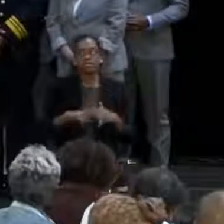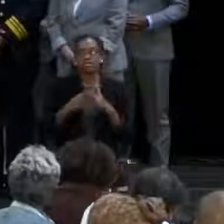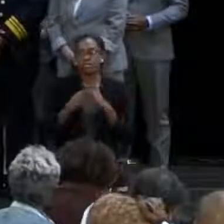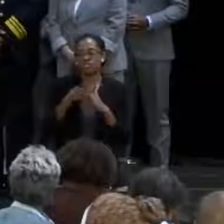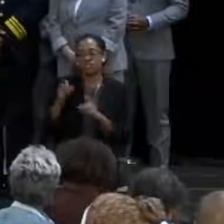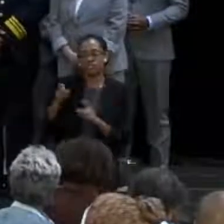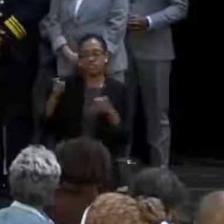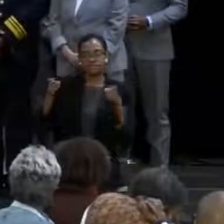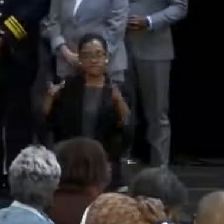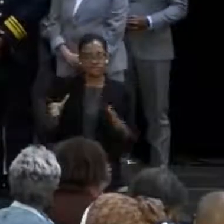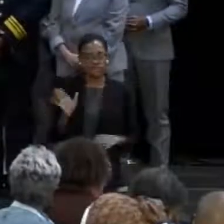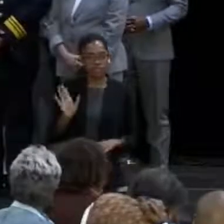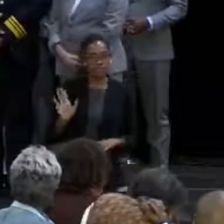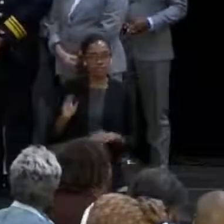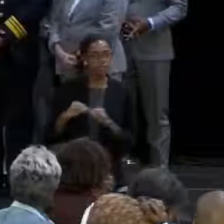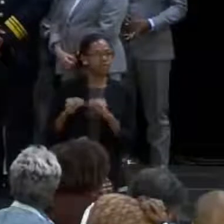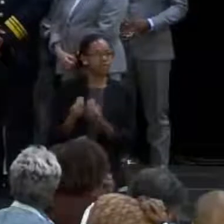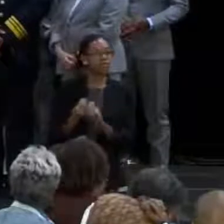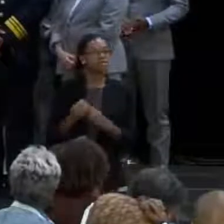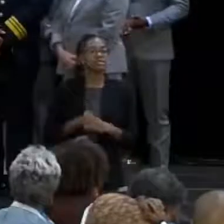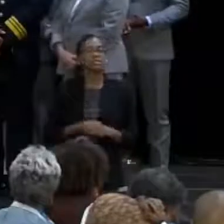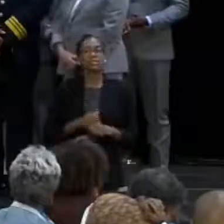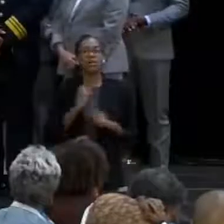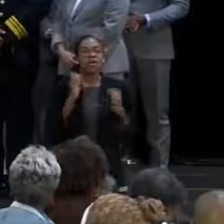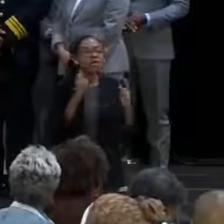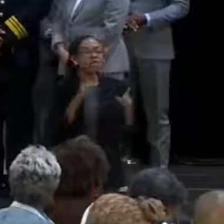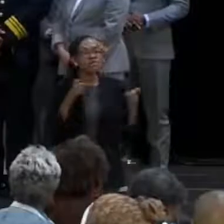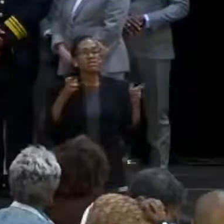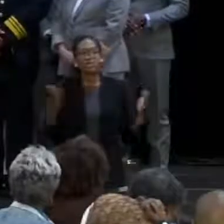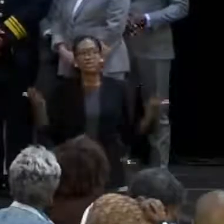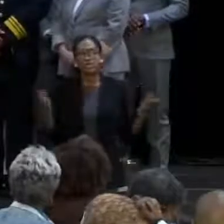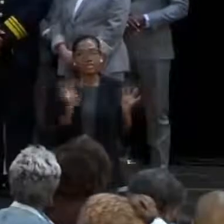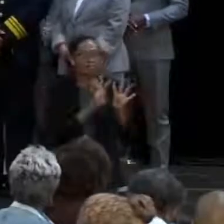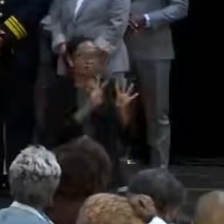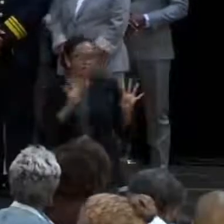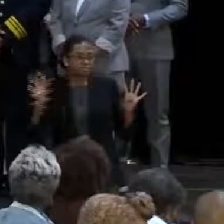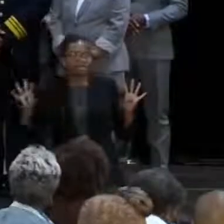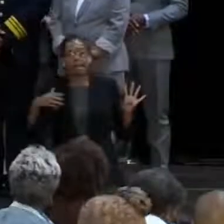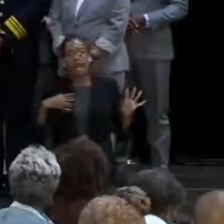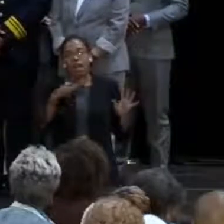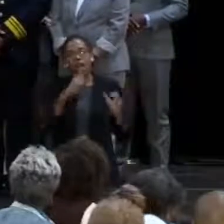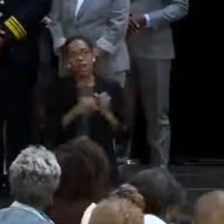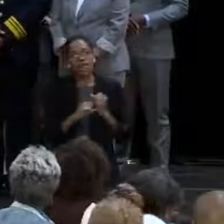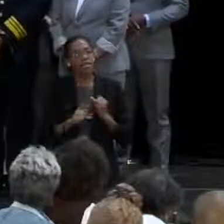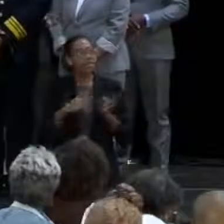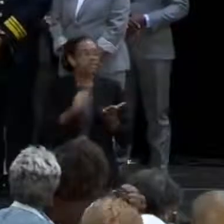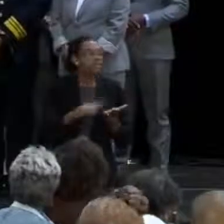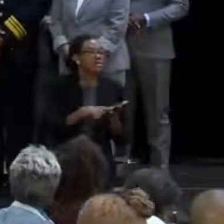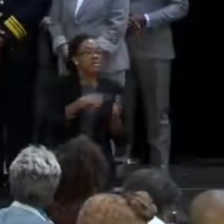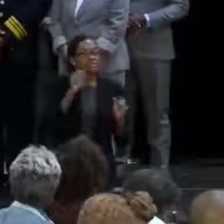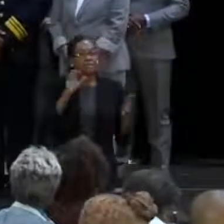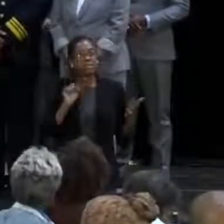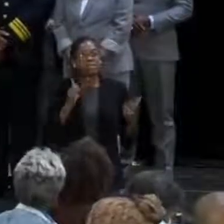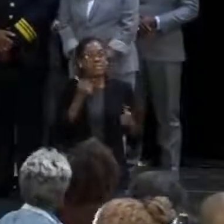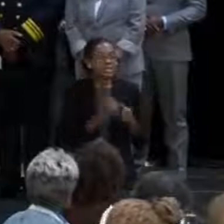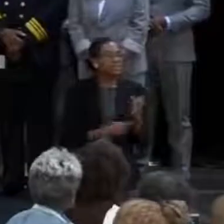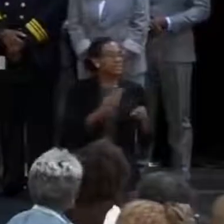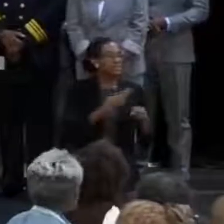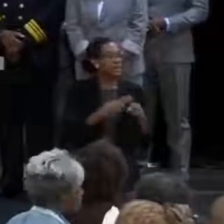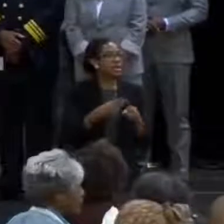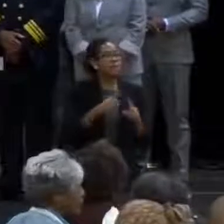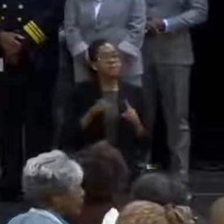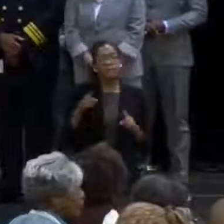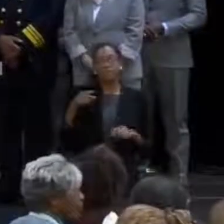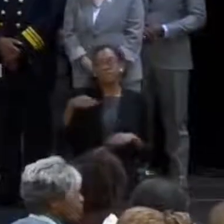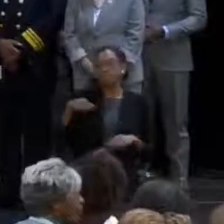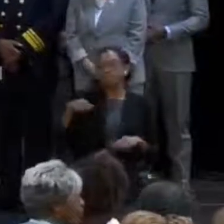And all of the directors who are here, who I won't take more time to name, but they are at your tables, and they